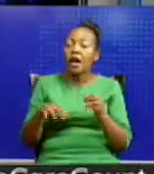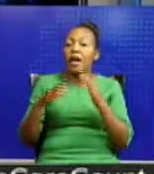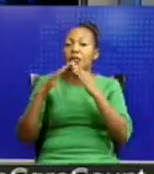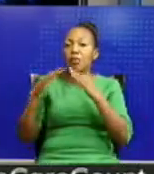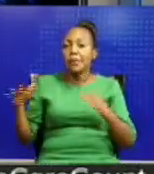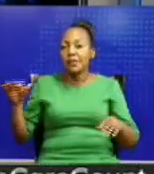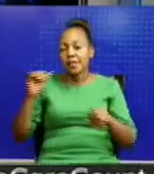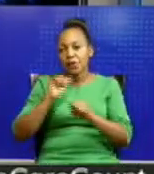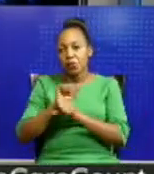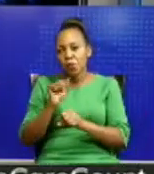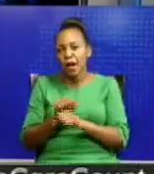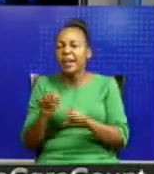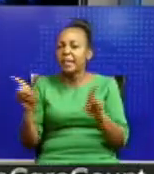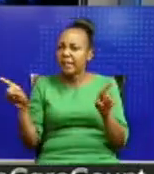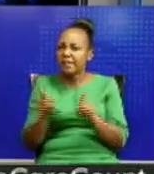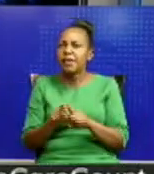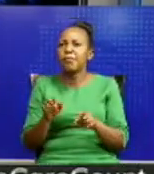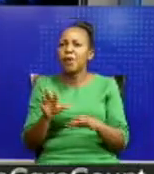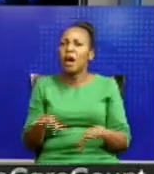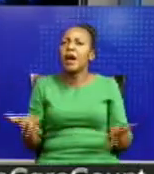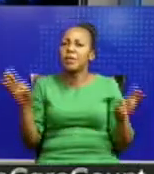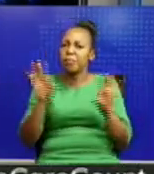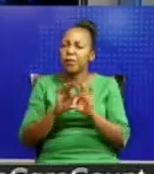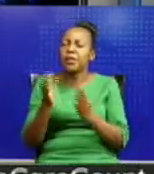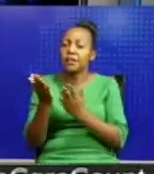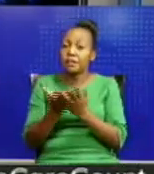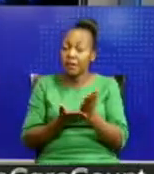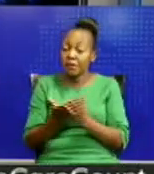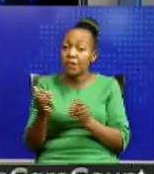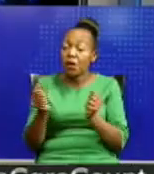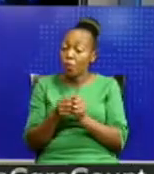care work is essential. These are essential services.